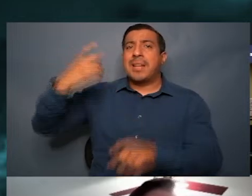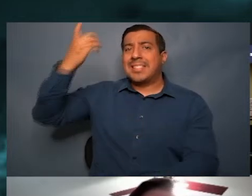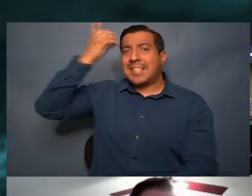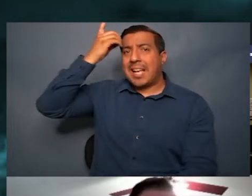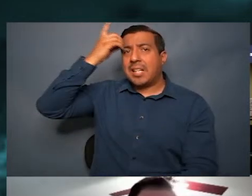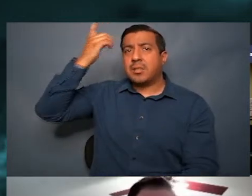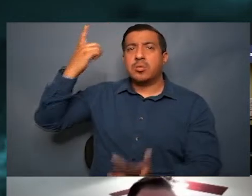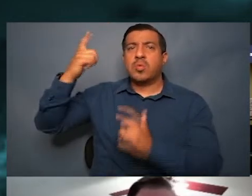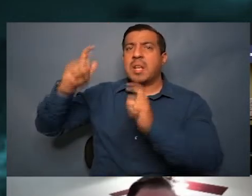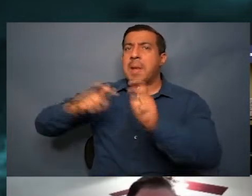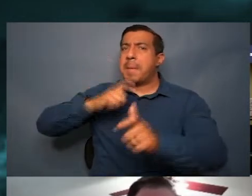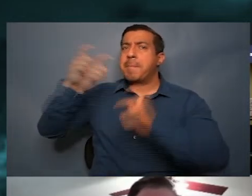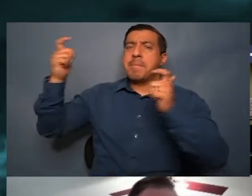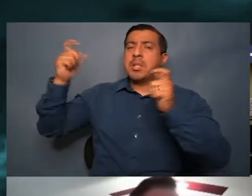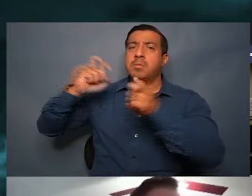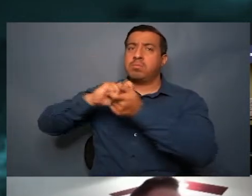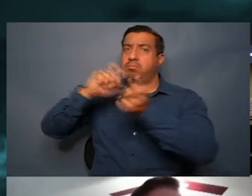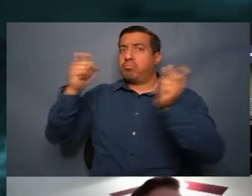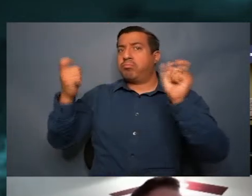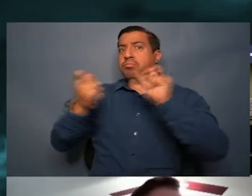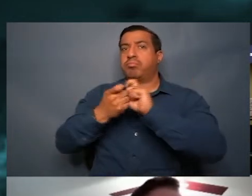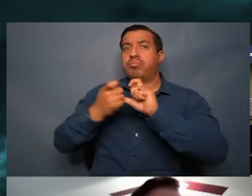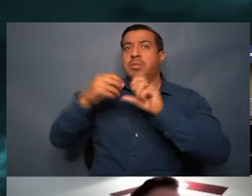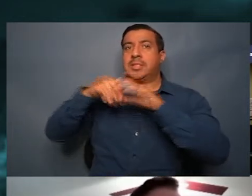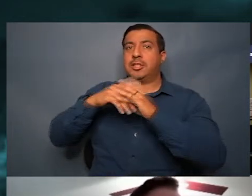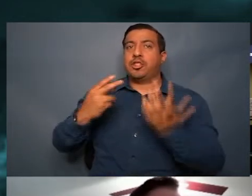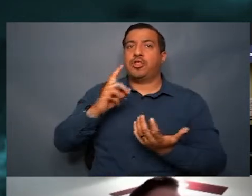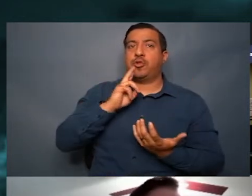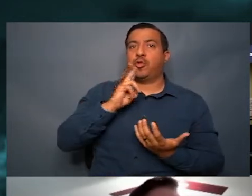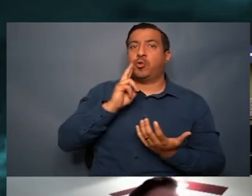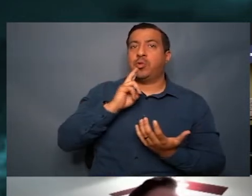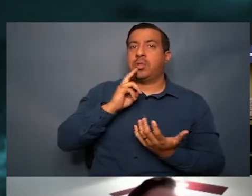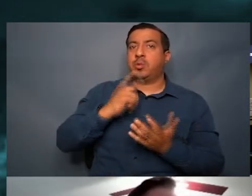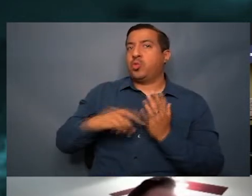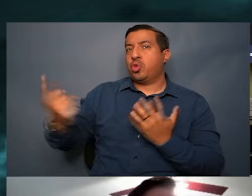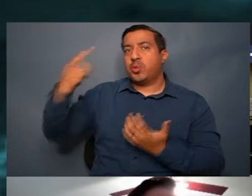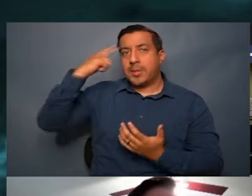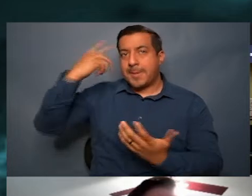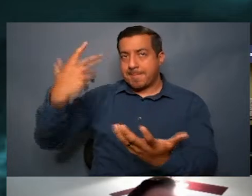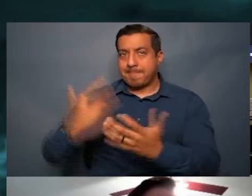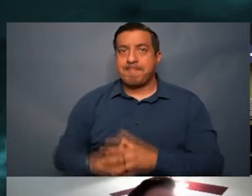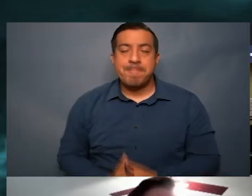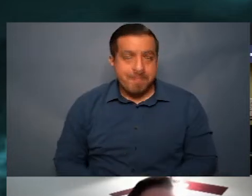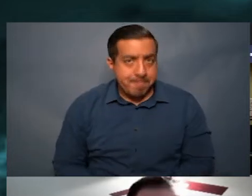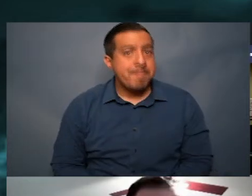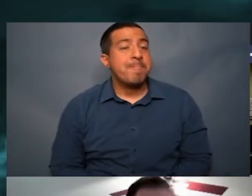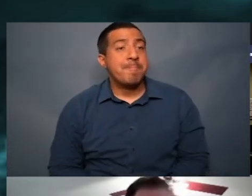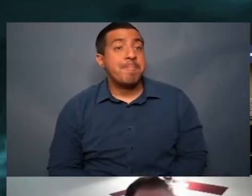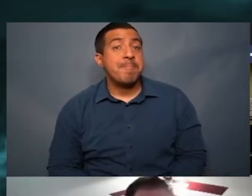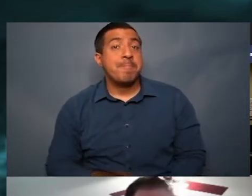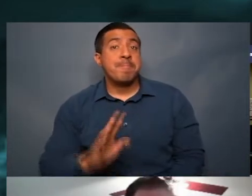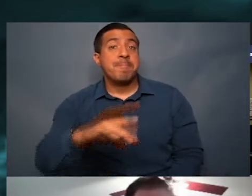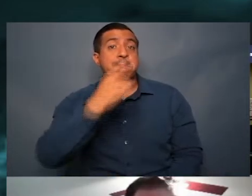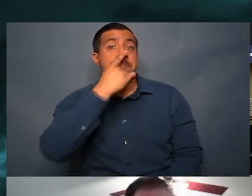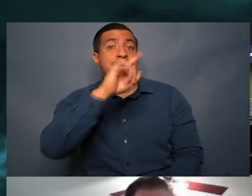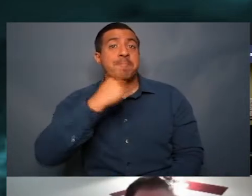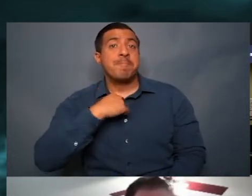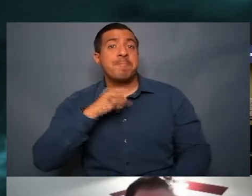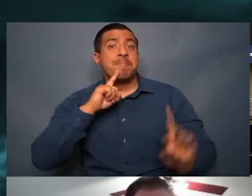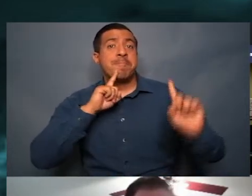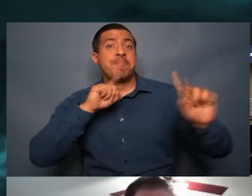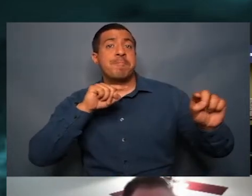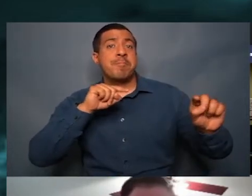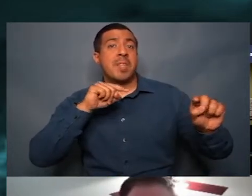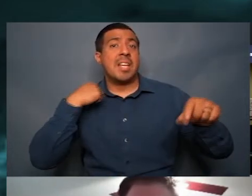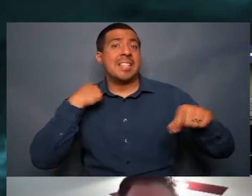What's the biggest adjustment starting in the Houston market, would you say? Can I respond